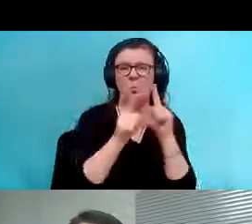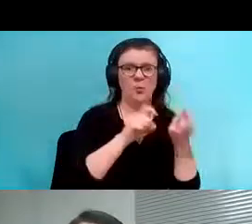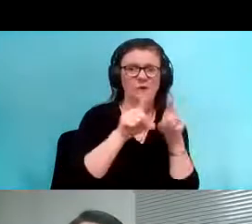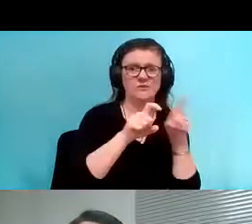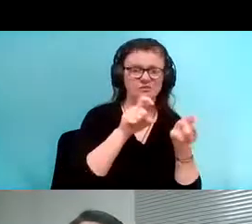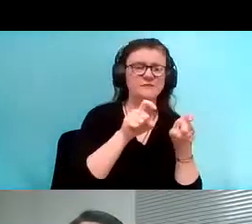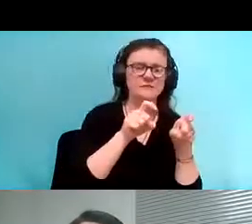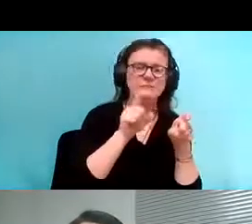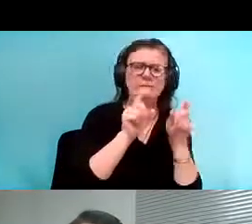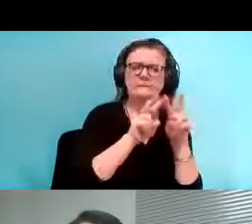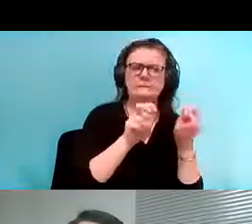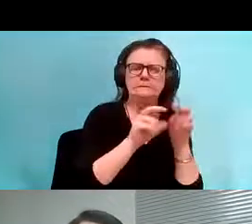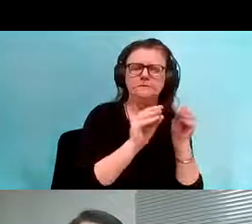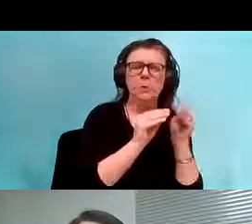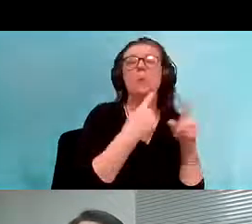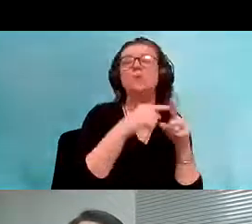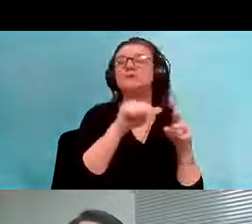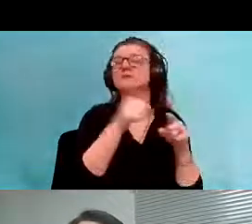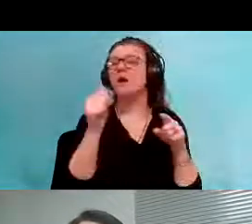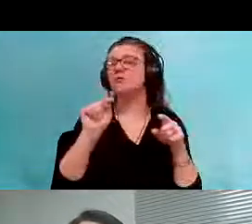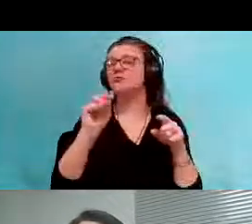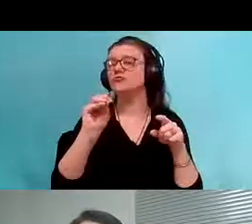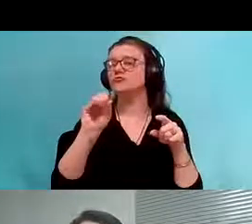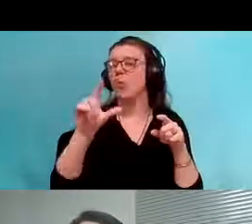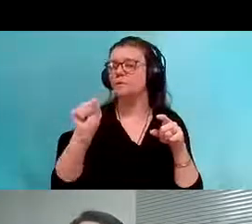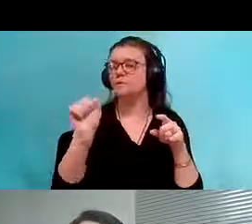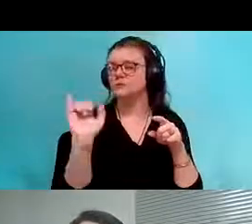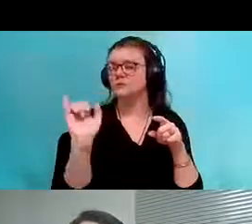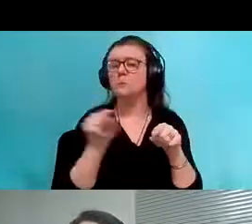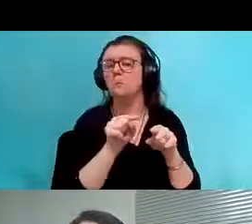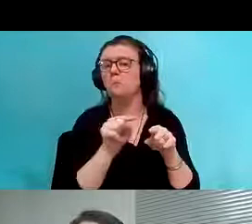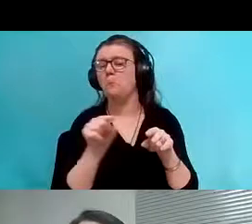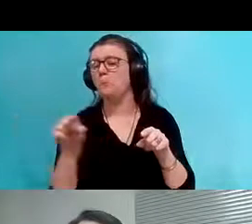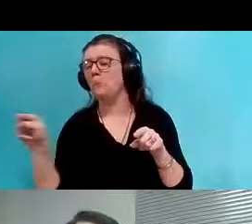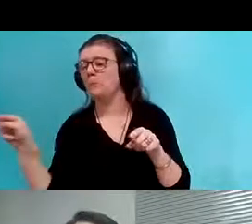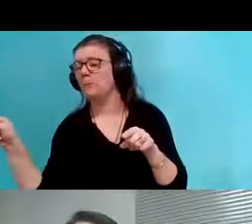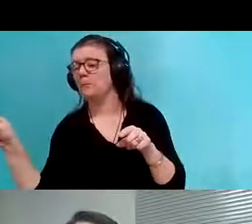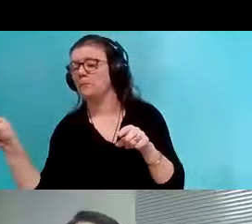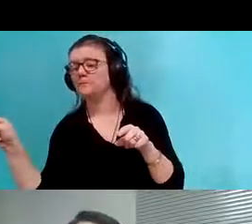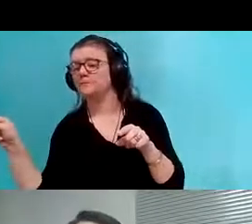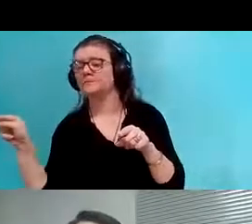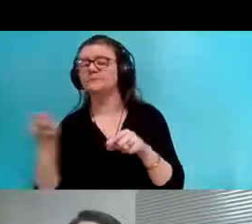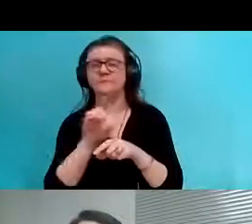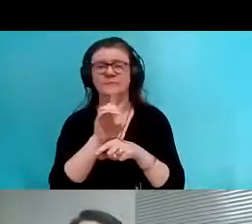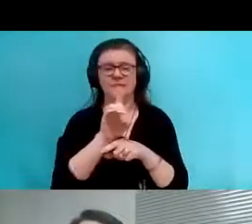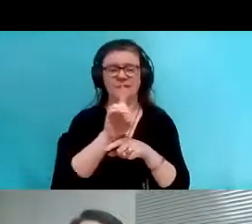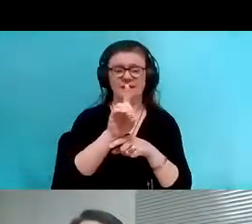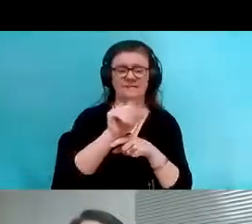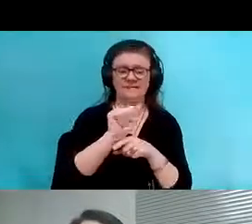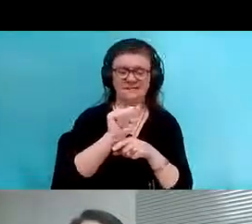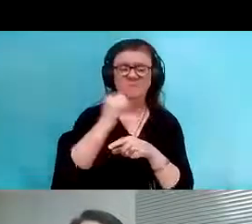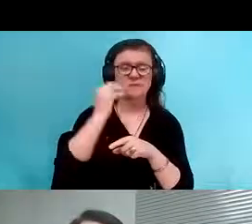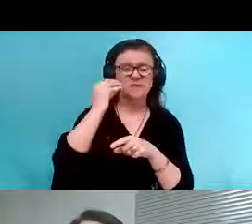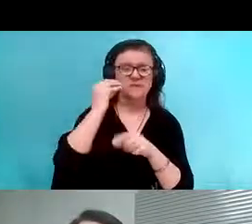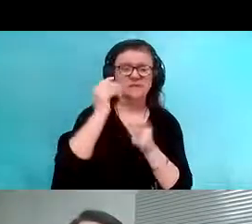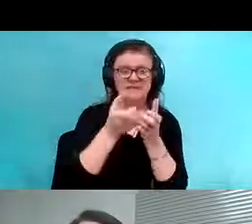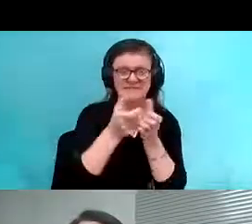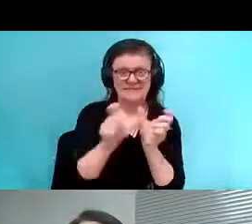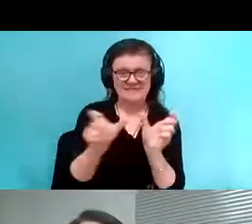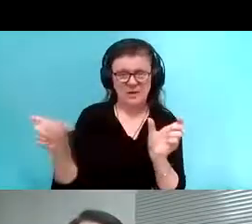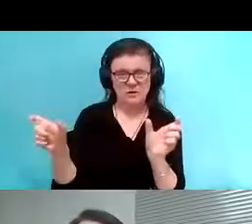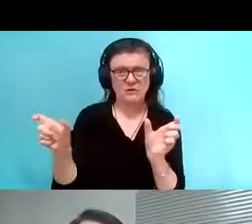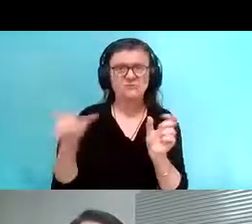tools, and we are exploring these options. The disability data disaggregation experience of patient experience